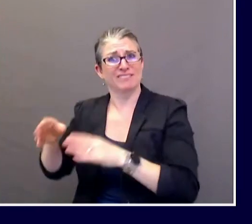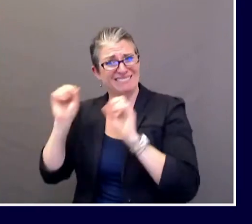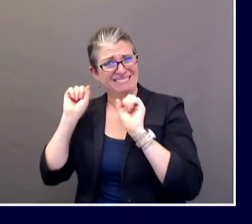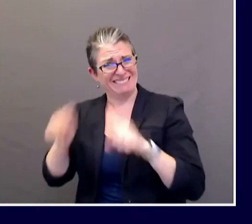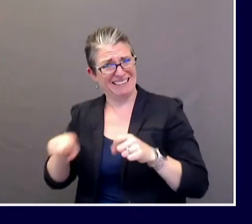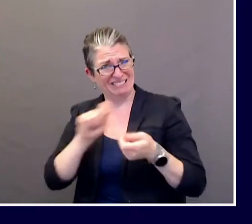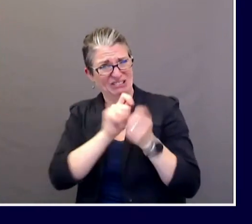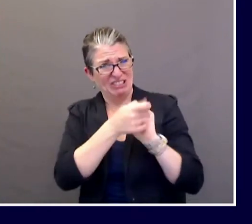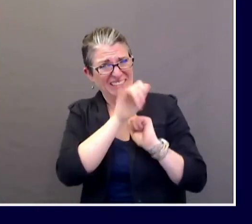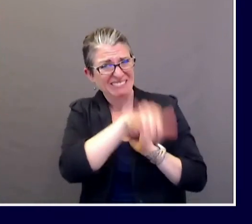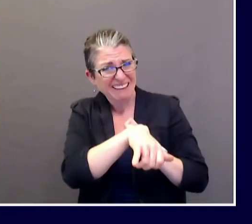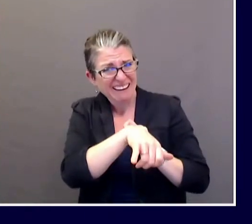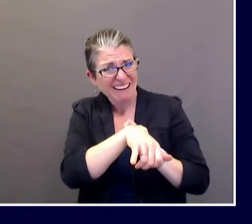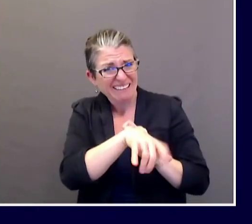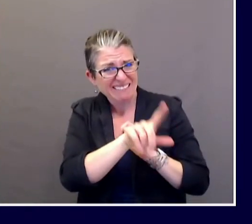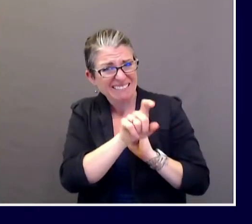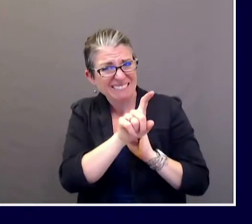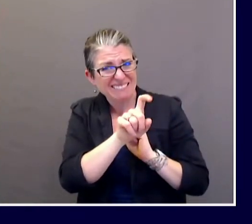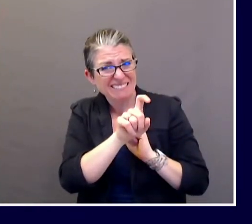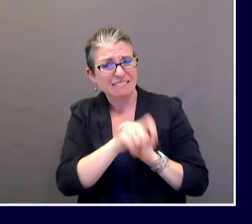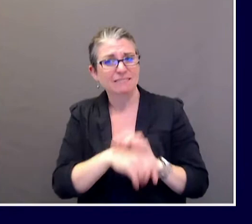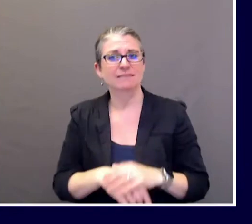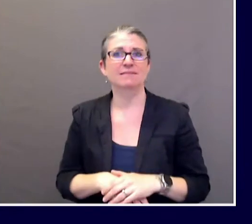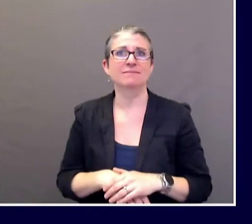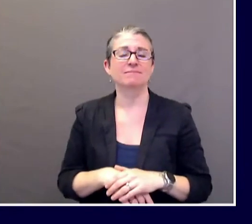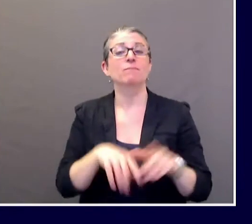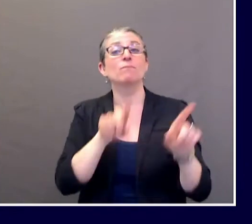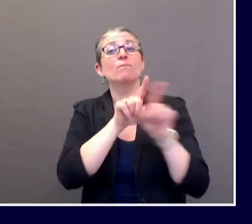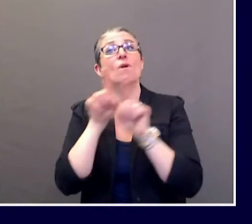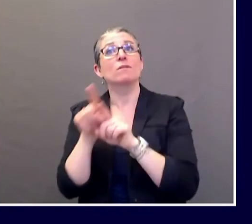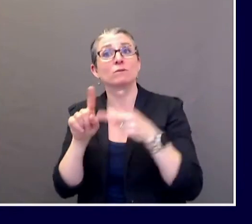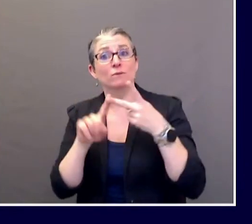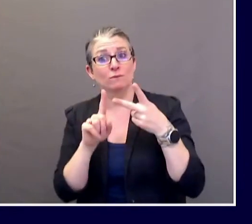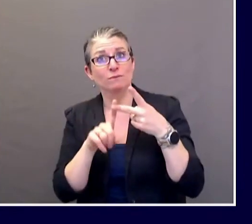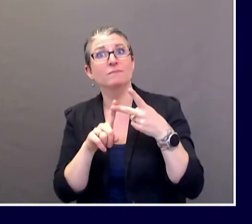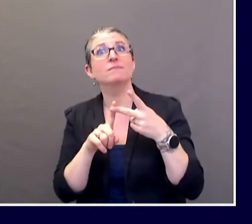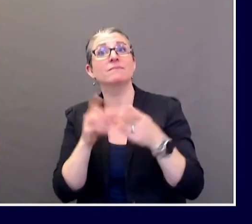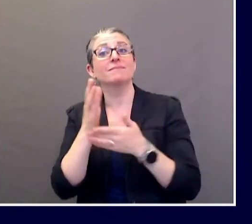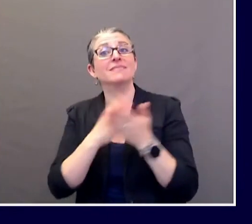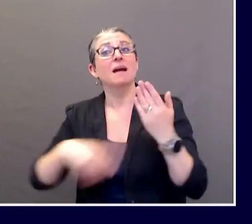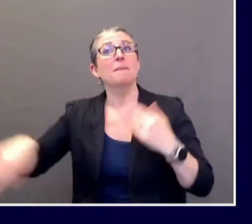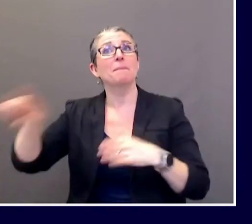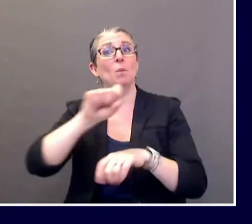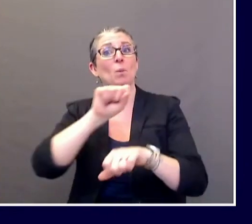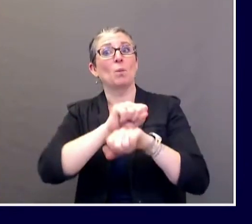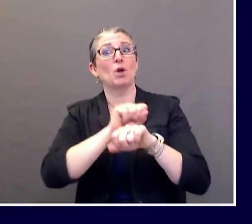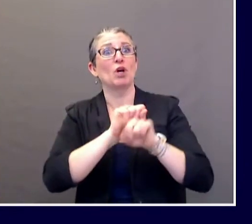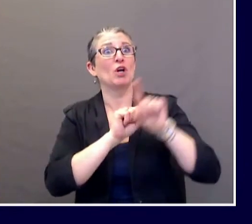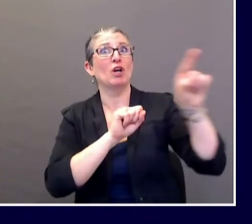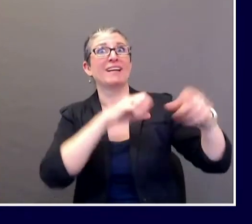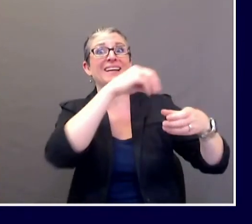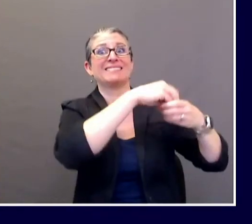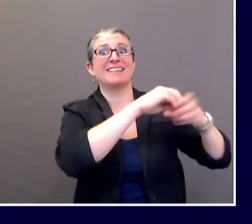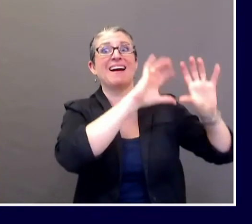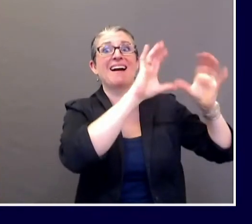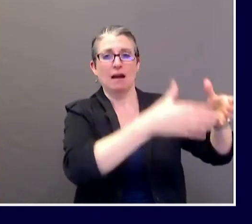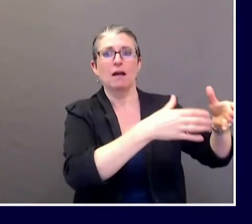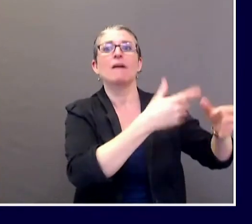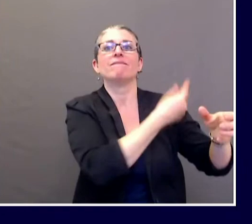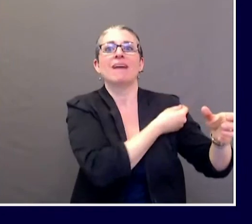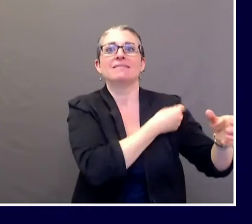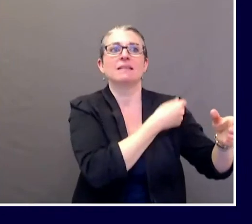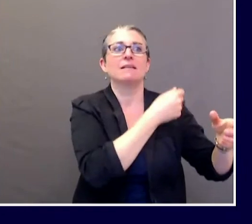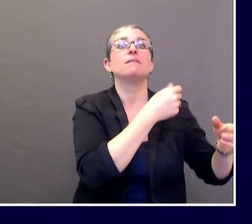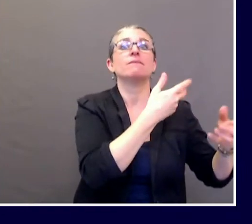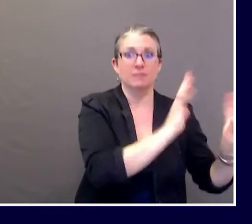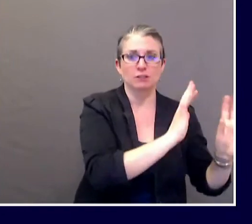we've had people ask about whether or not mixed workplaces with some people who are vaccinated and some people who are not, if those will always have to remain